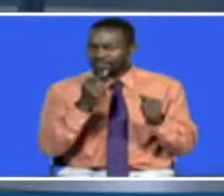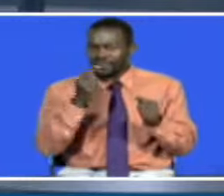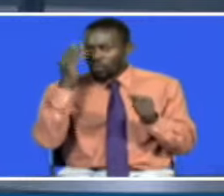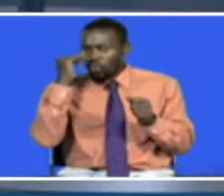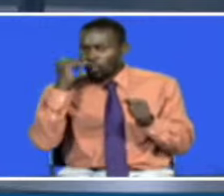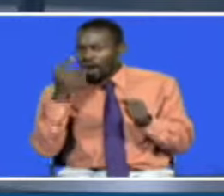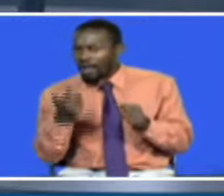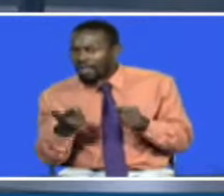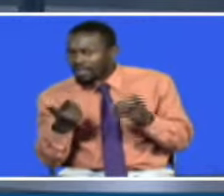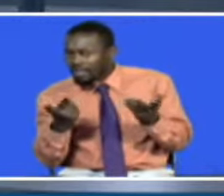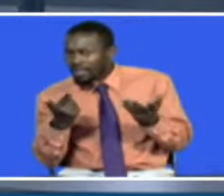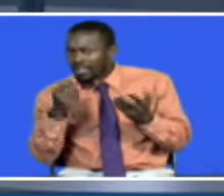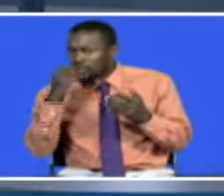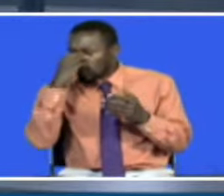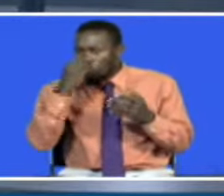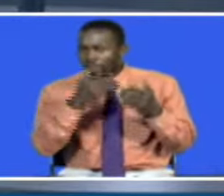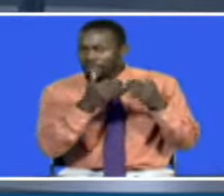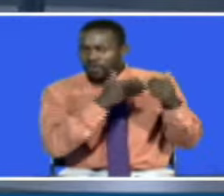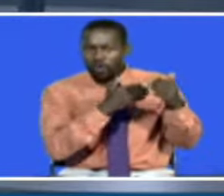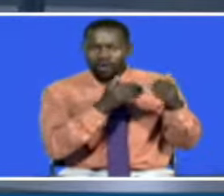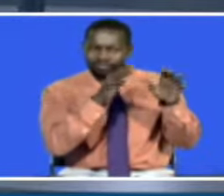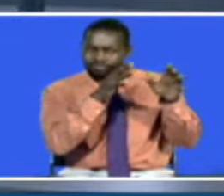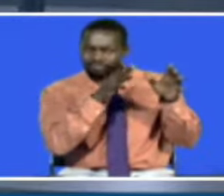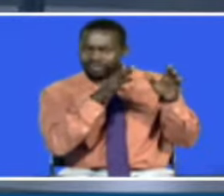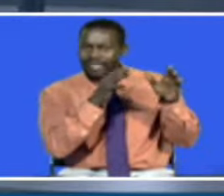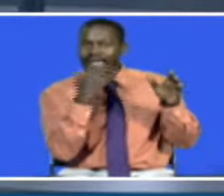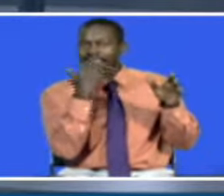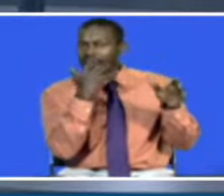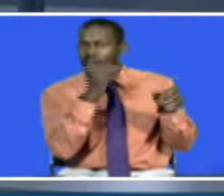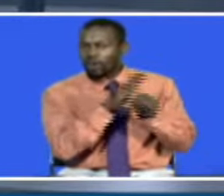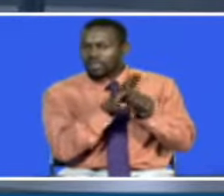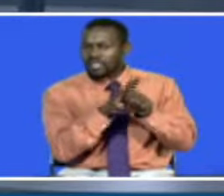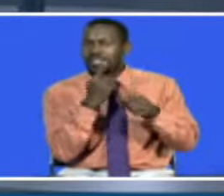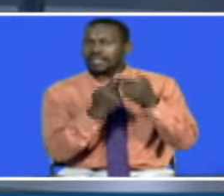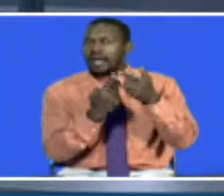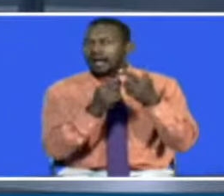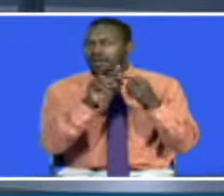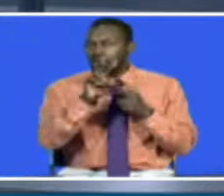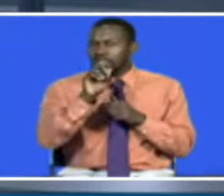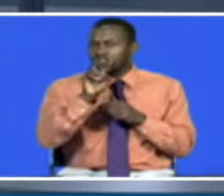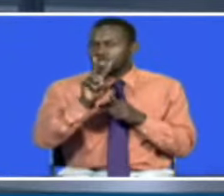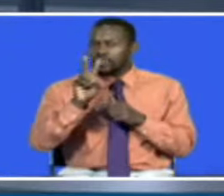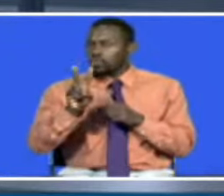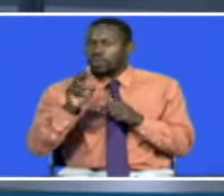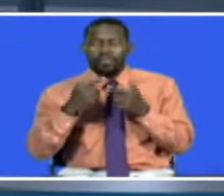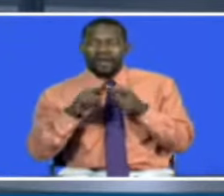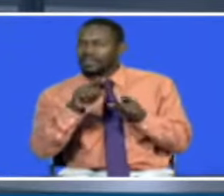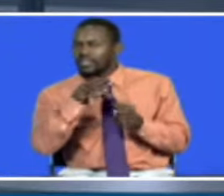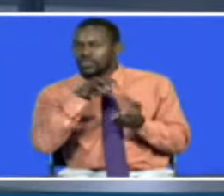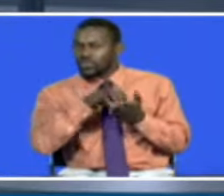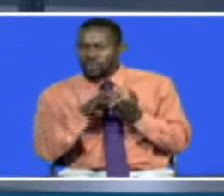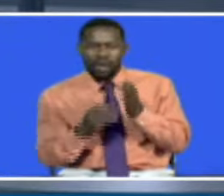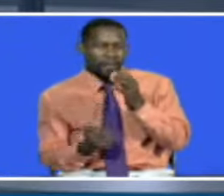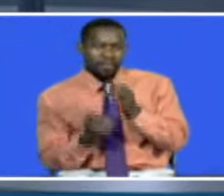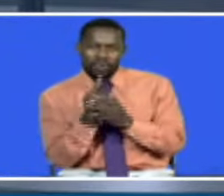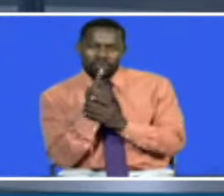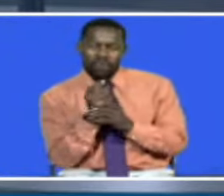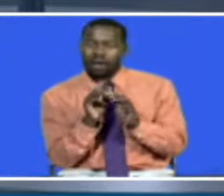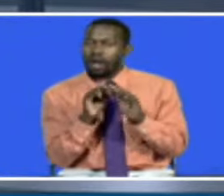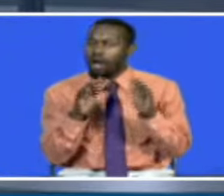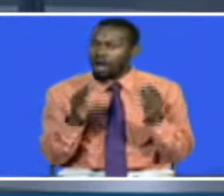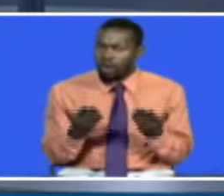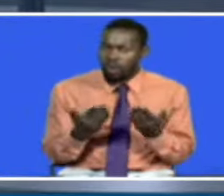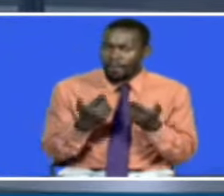very attractive colors pre-general election in the year 2022. How did this situation degenerate to a